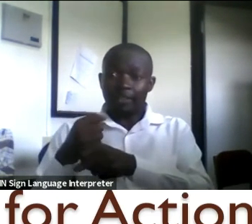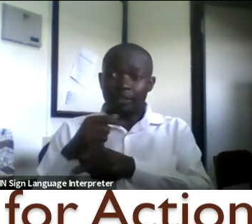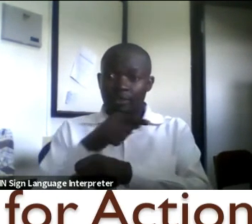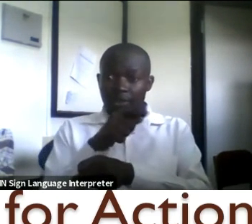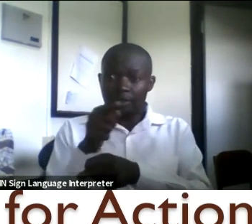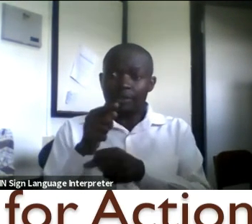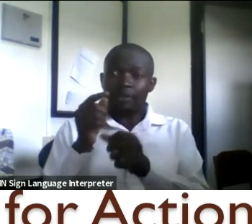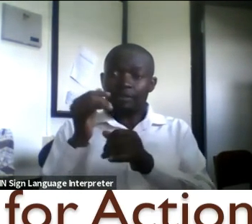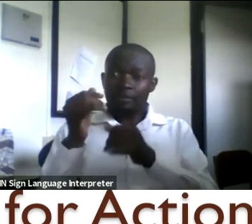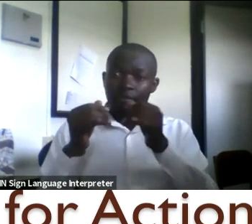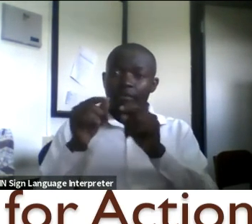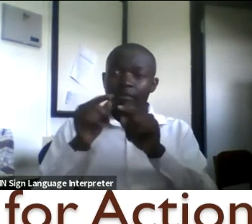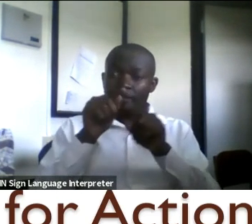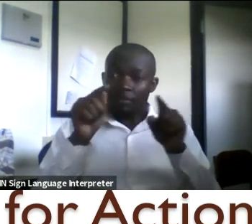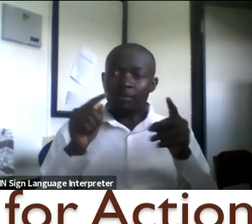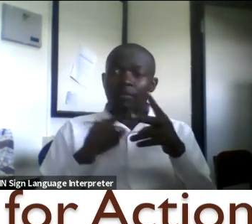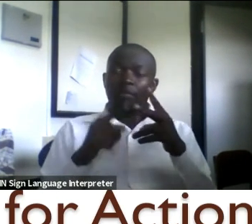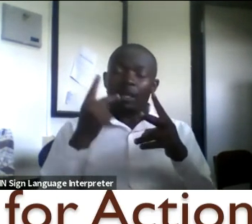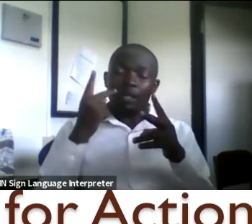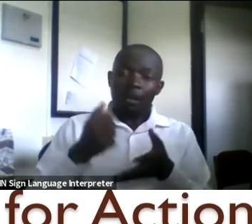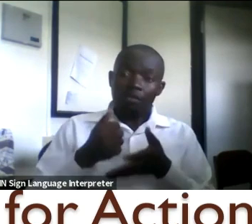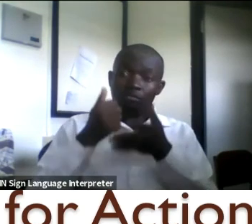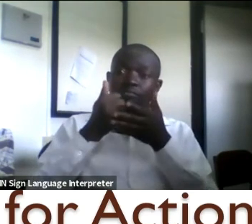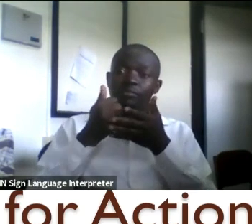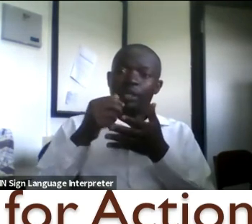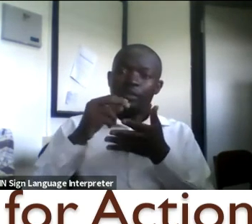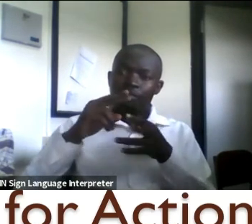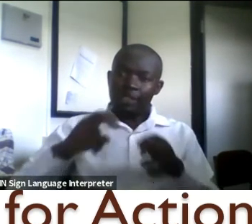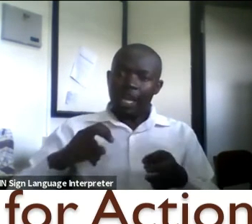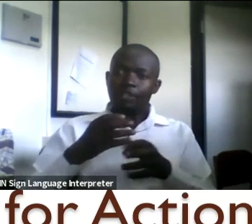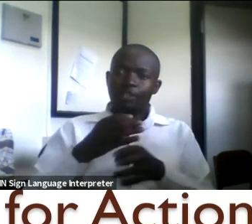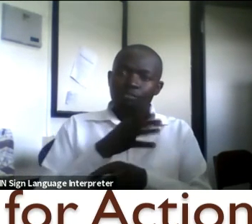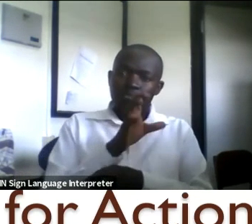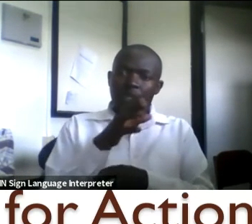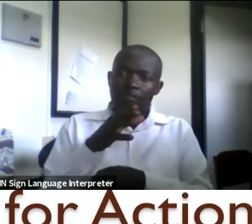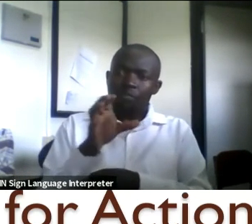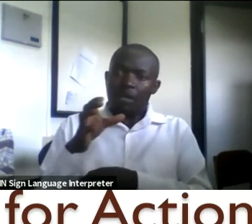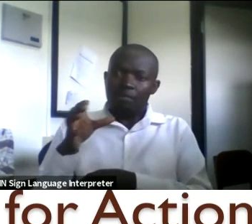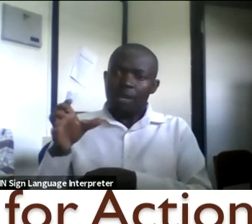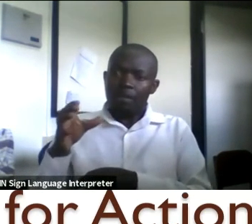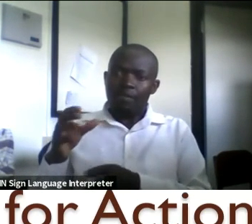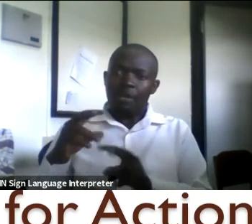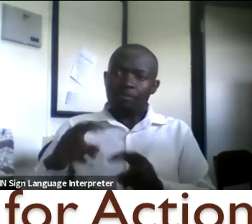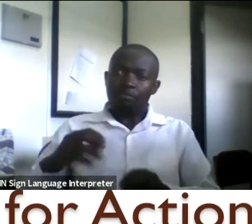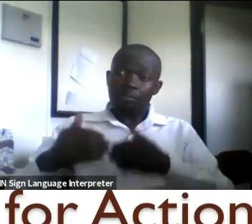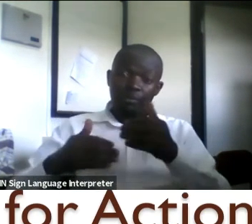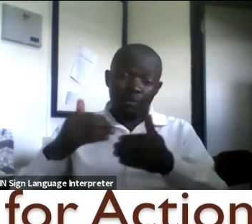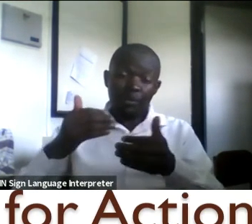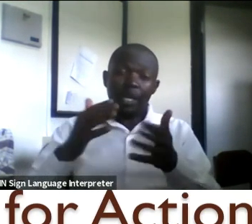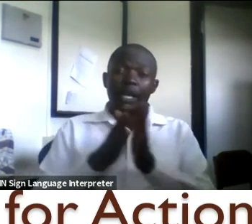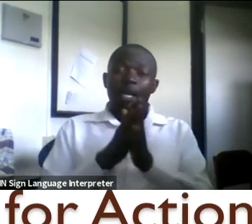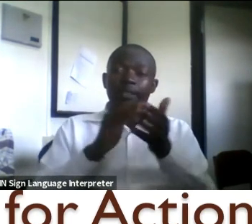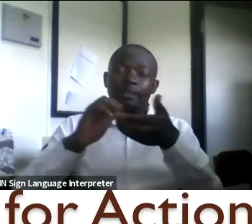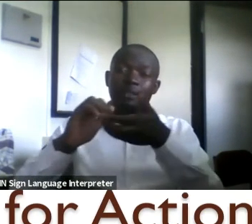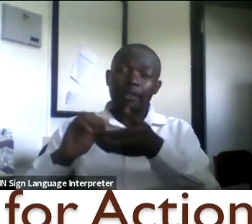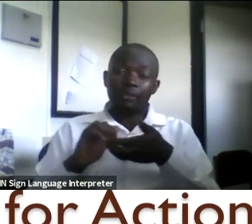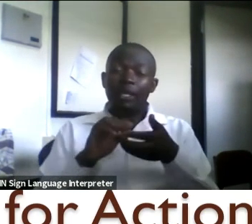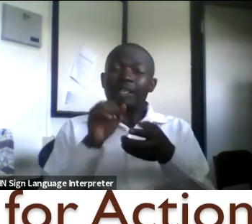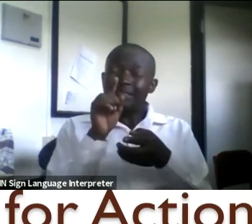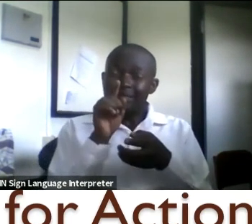of functionalities, building research capacity, strengthening networks and partnerships. Now, these are the major points.